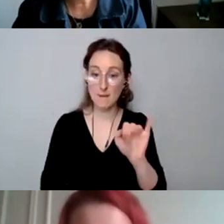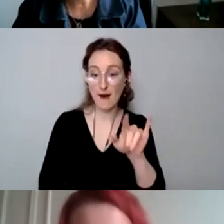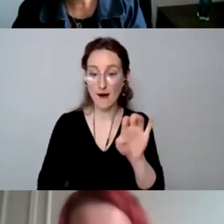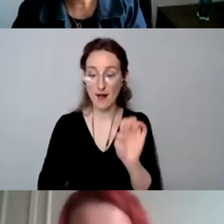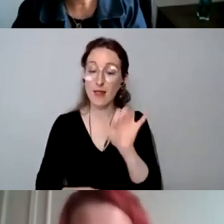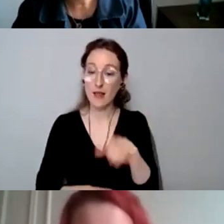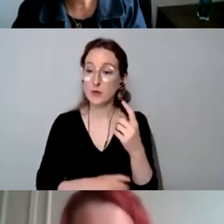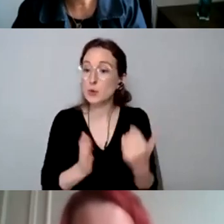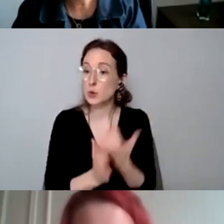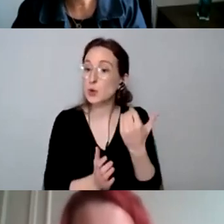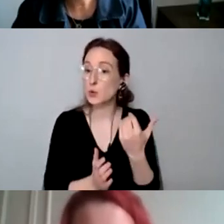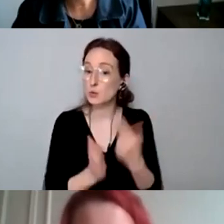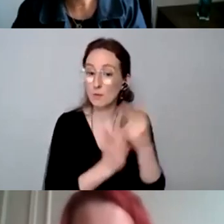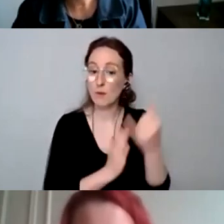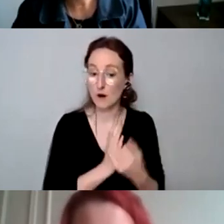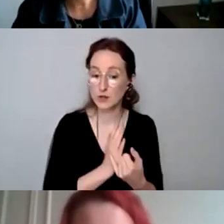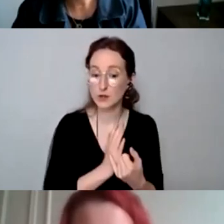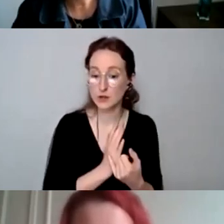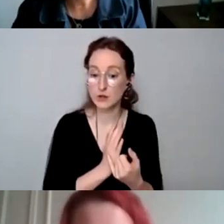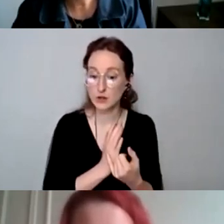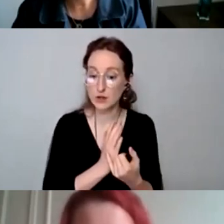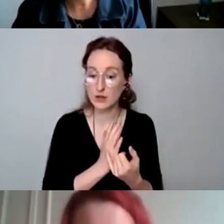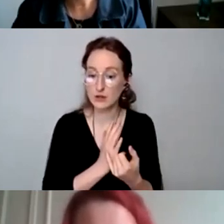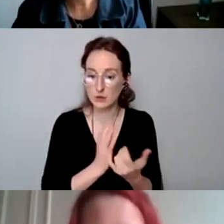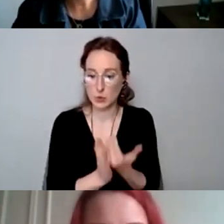project in Russia, in Moscow, that will